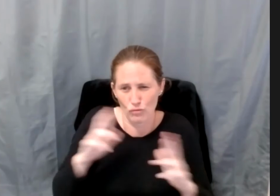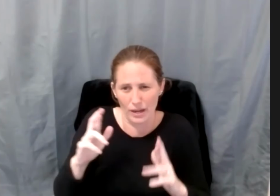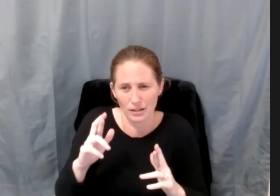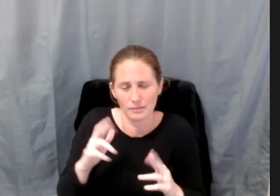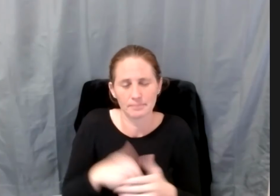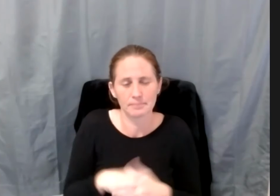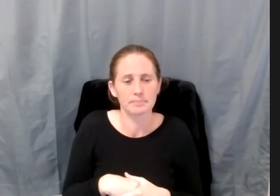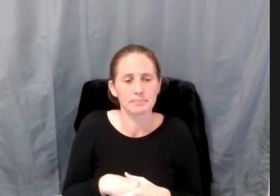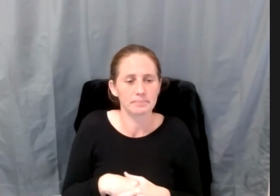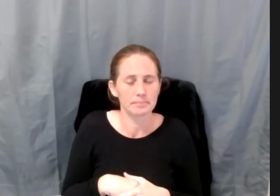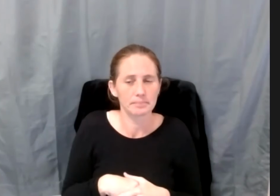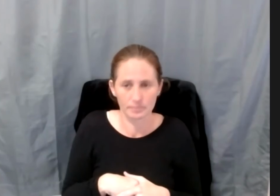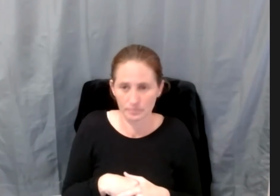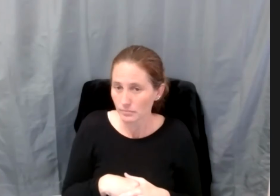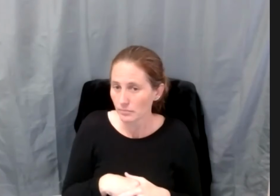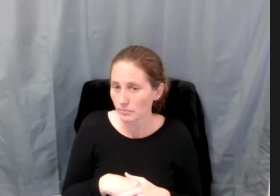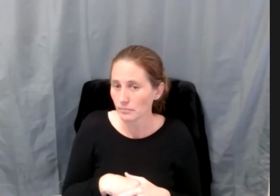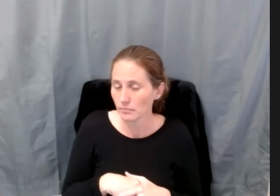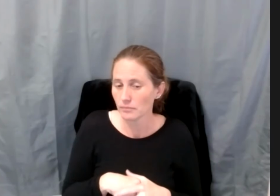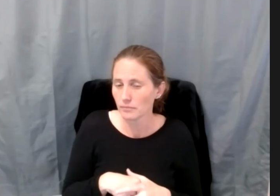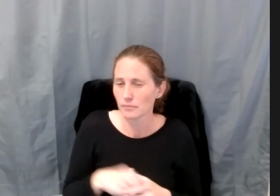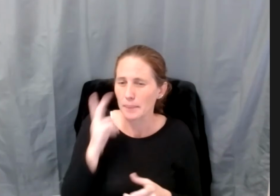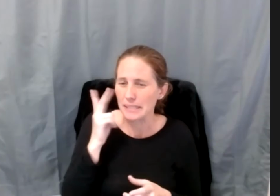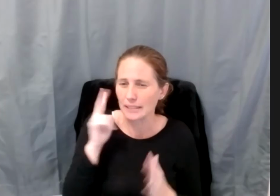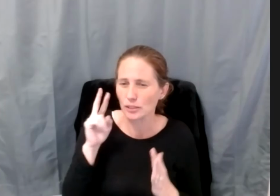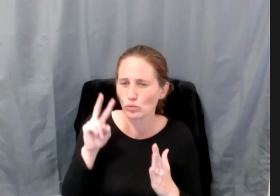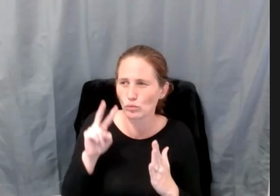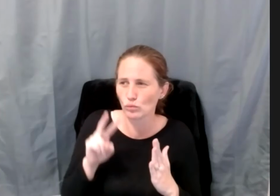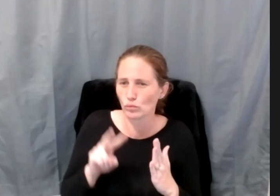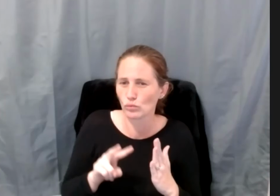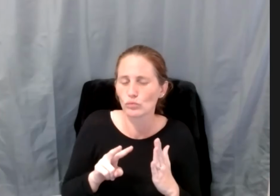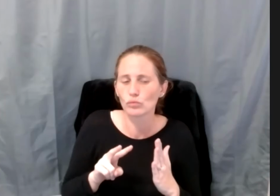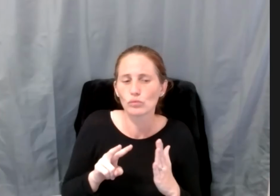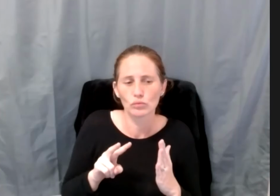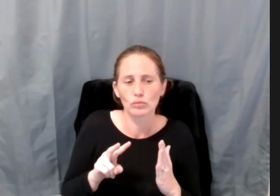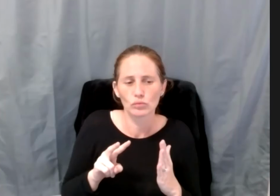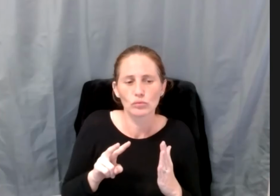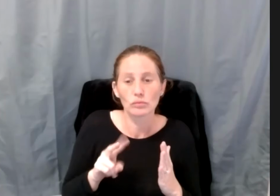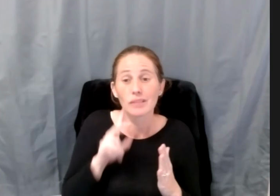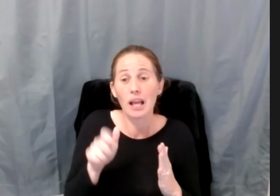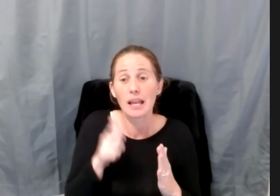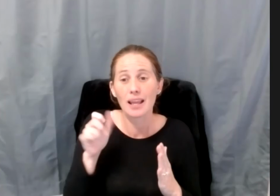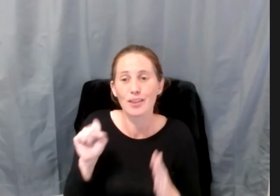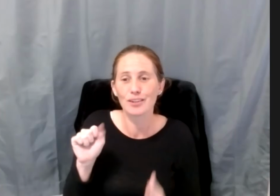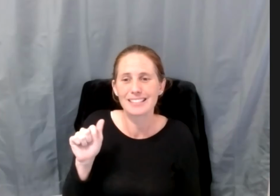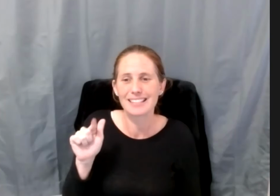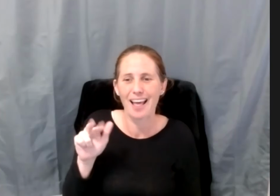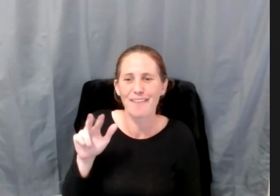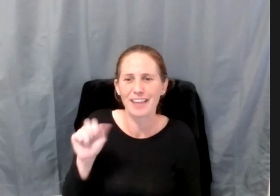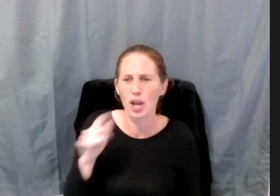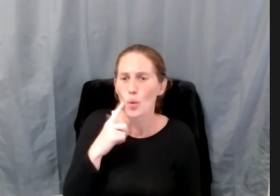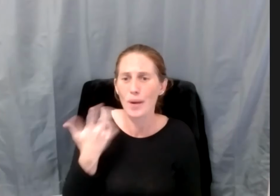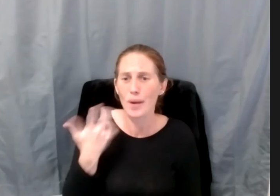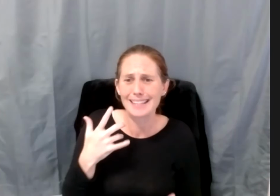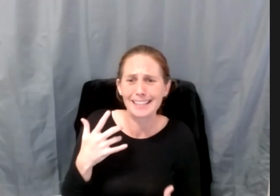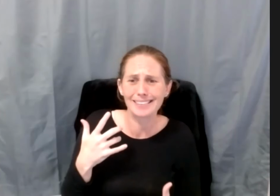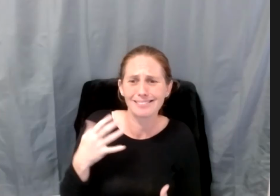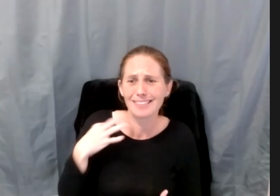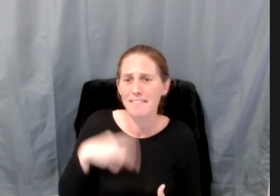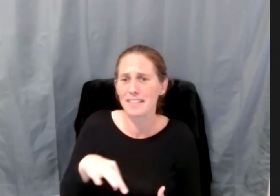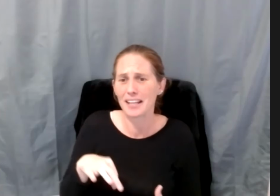Um, actually, let me see. I'm getting, another salvia question. What is the advantage of using salvia? Does it